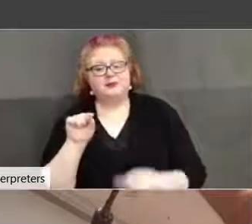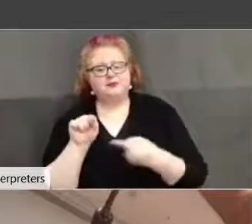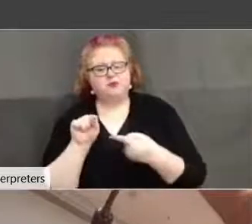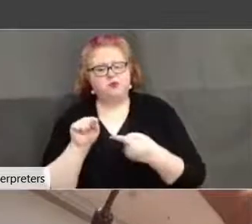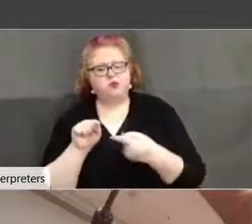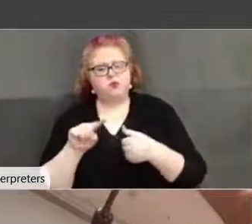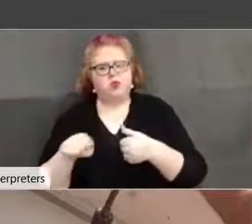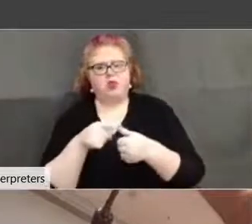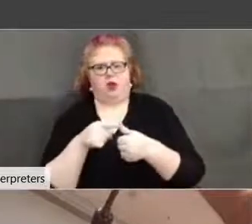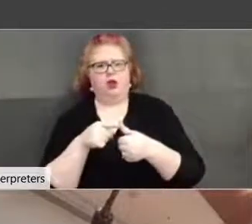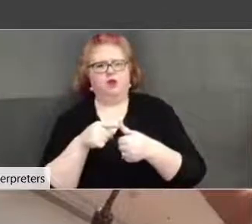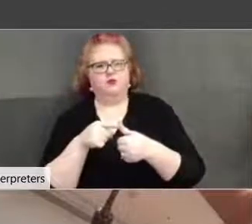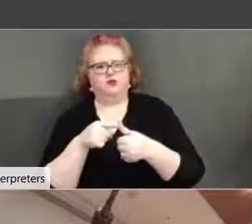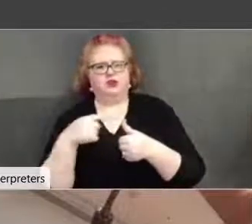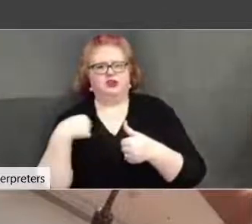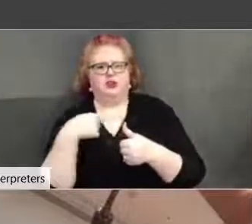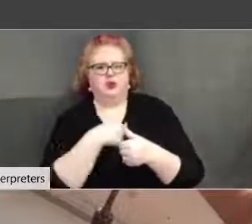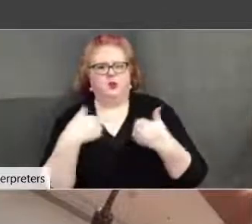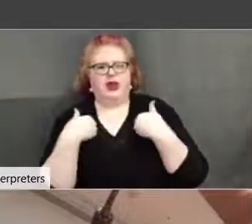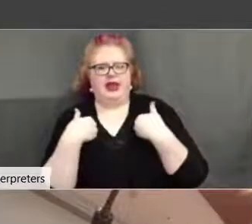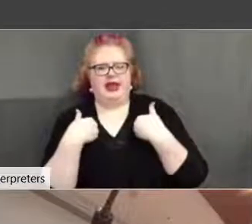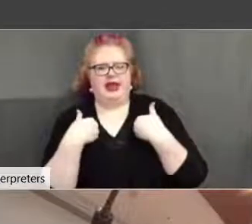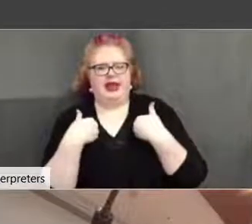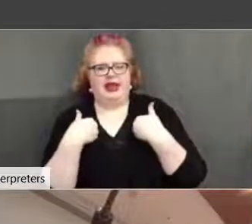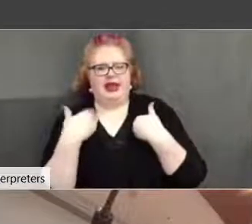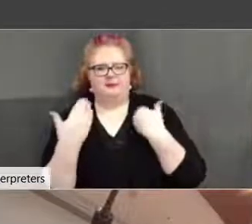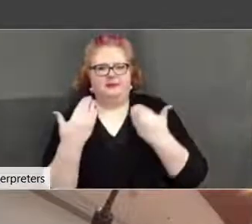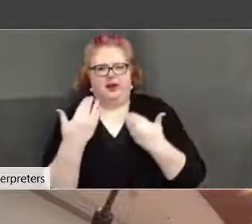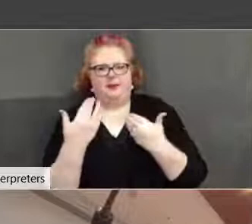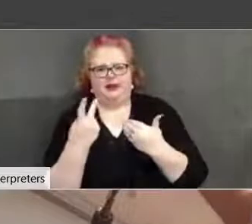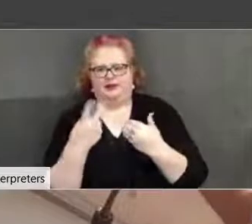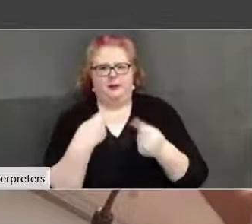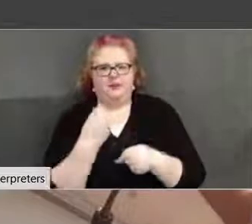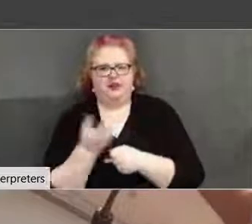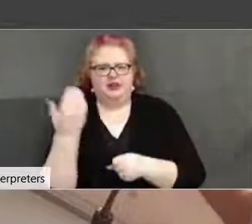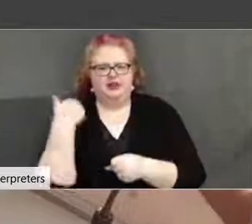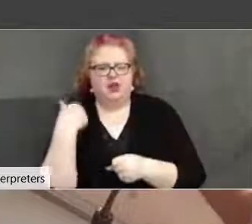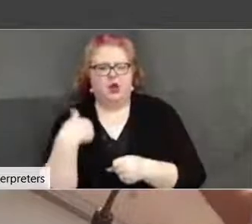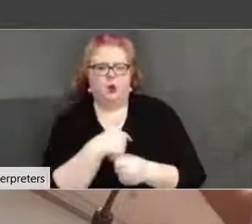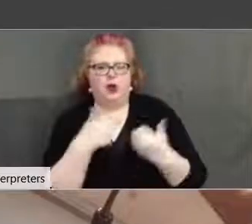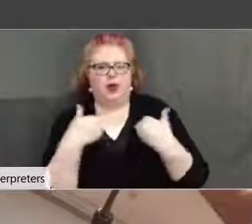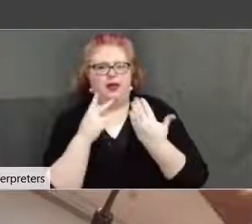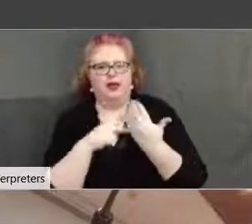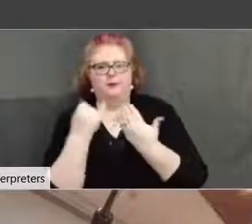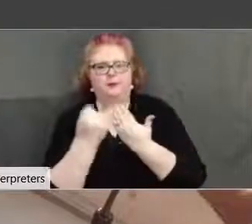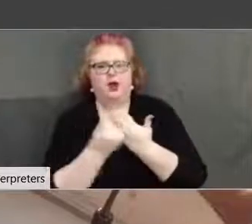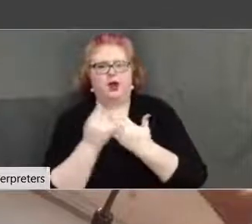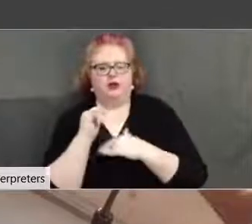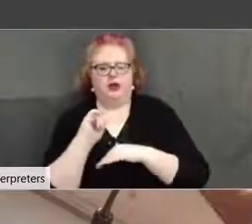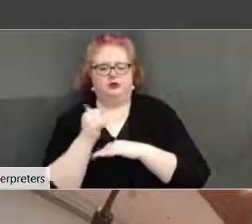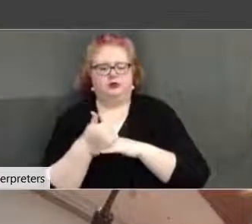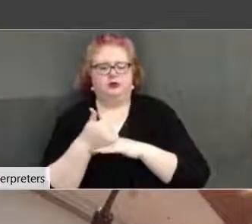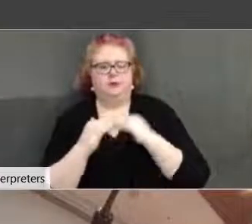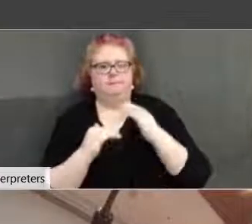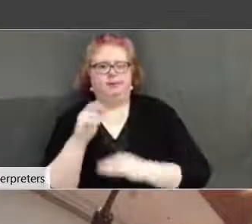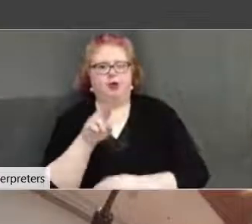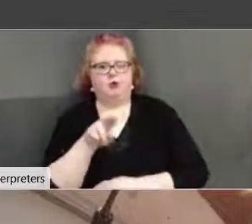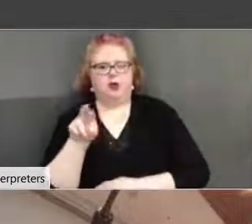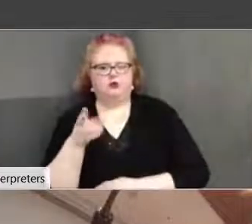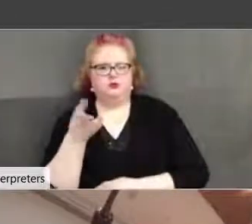Originally, we had, I don't know, a couple of years ago, a project to build a restroom there that was